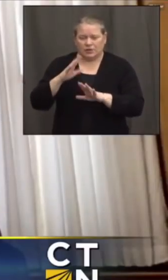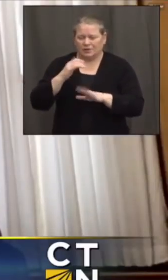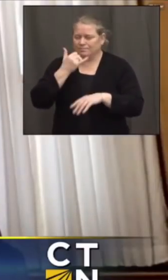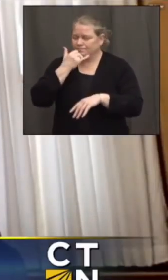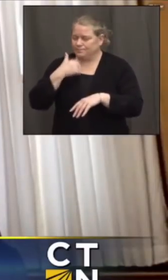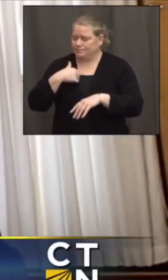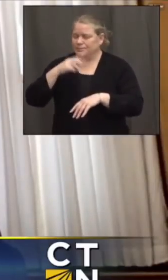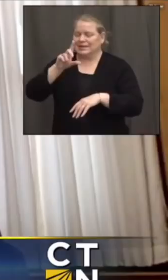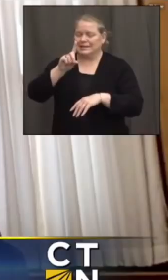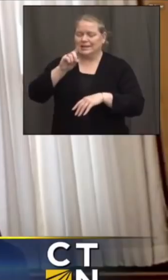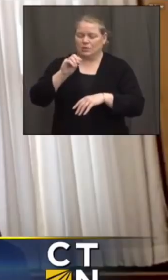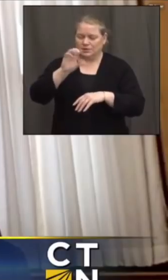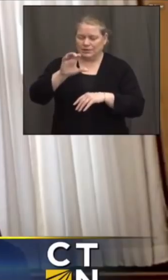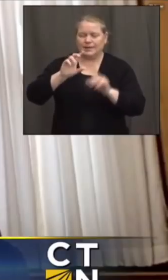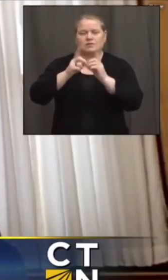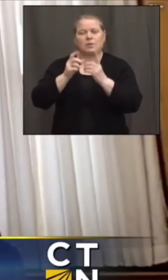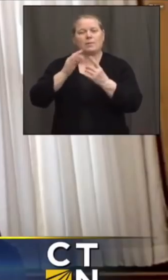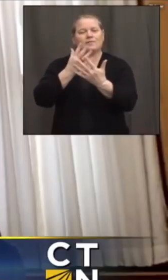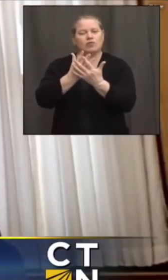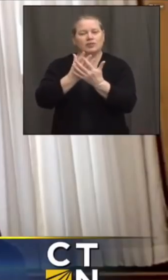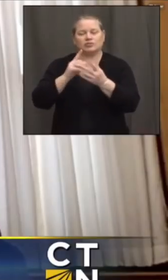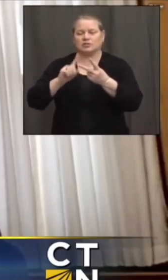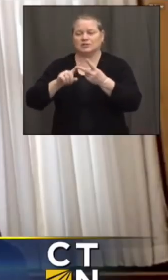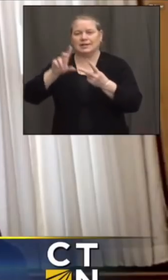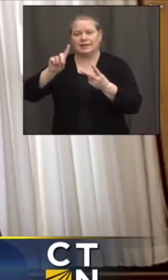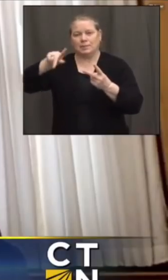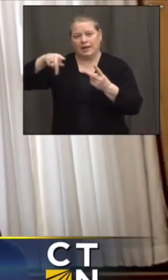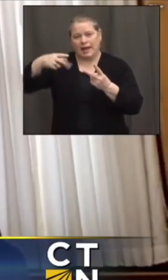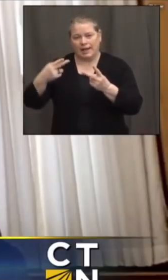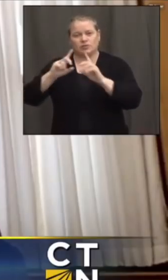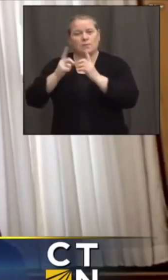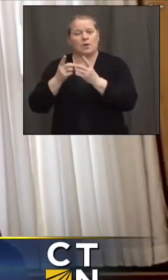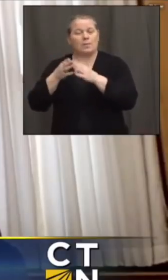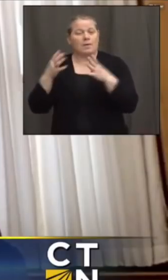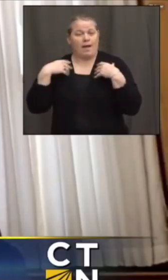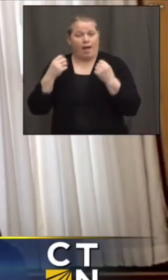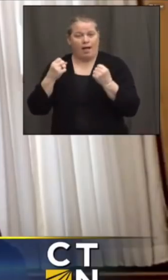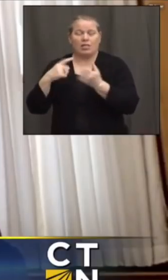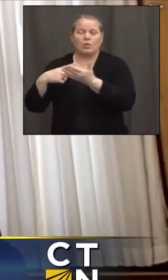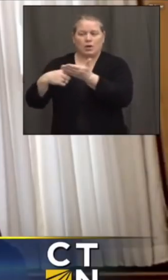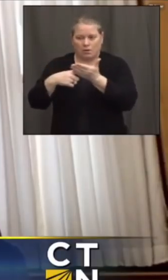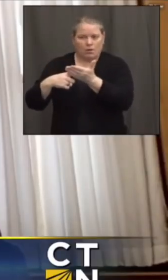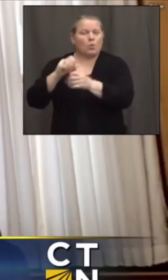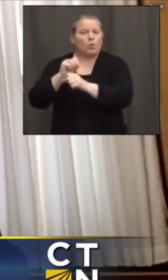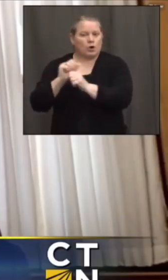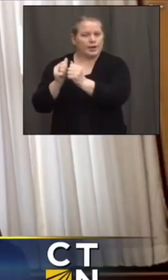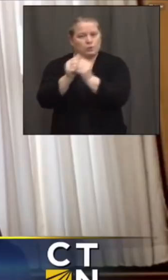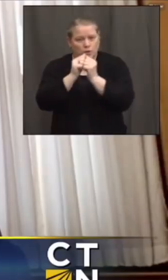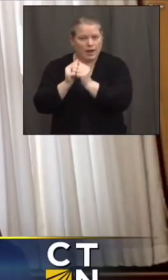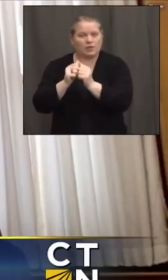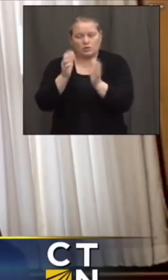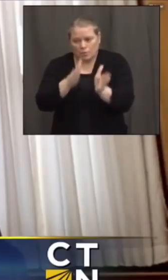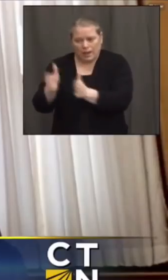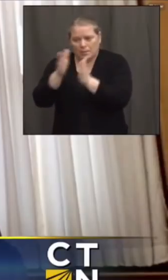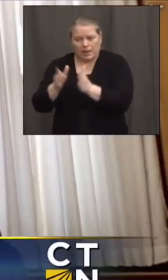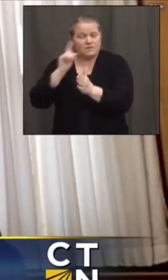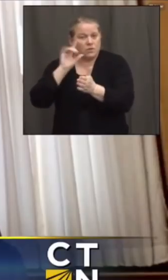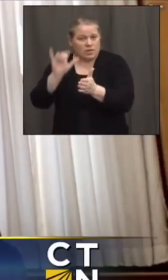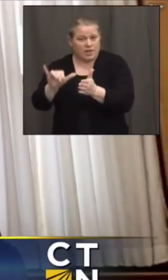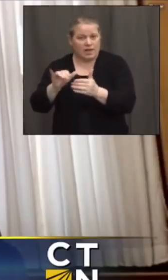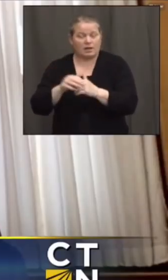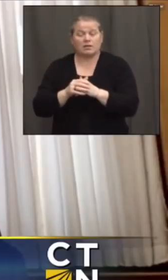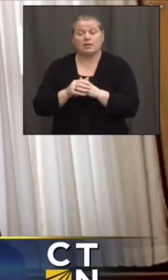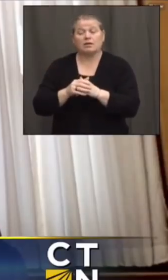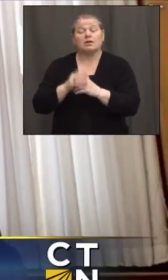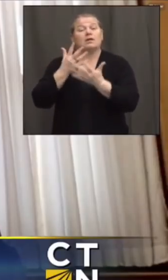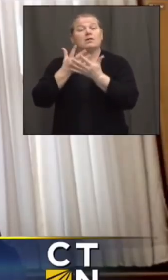Department of Corrections, DPH, on the logistics around that. So more to come there, but given the population that is